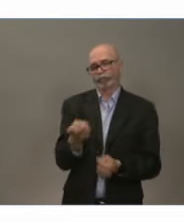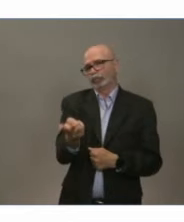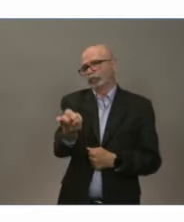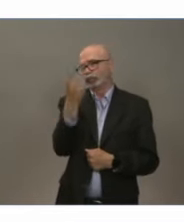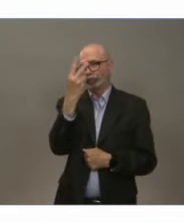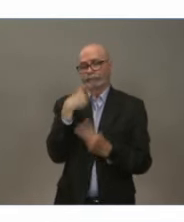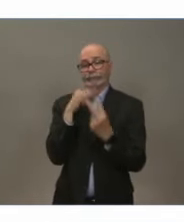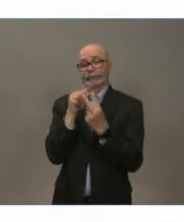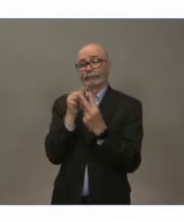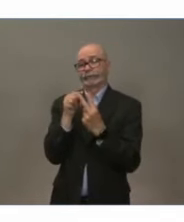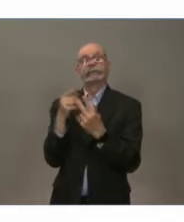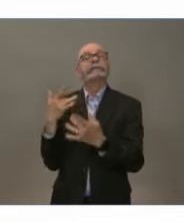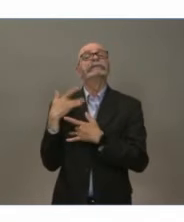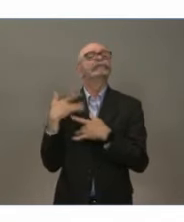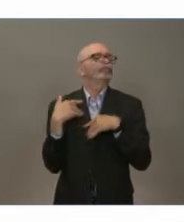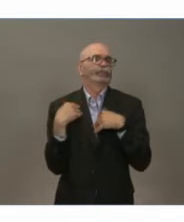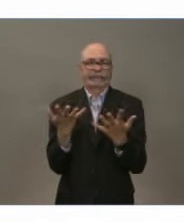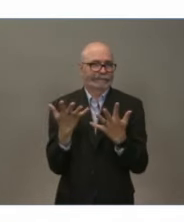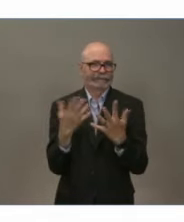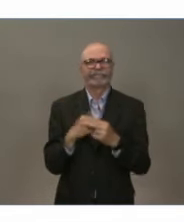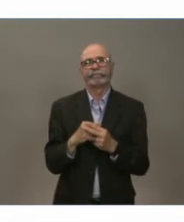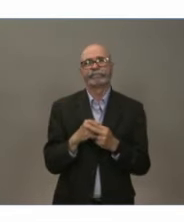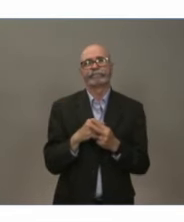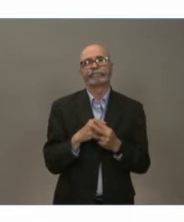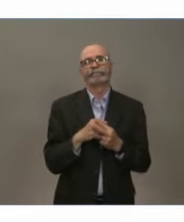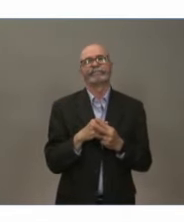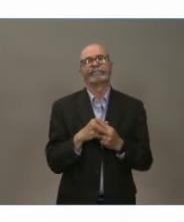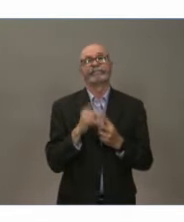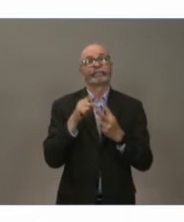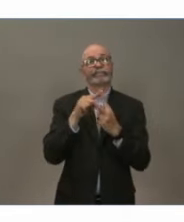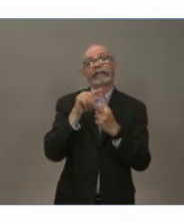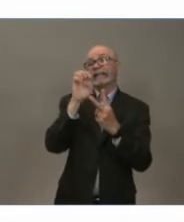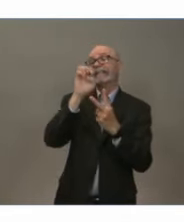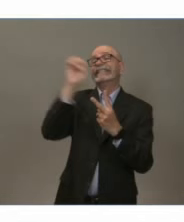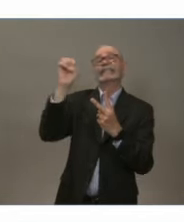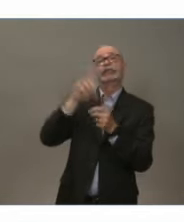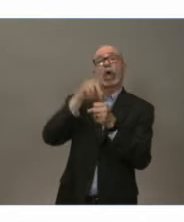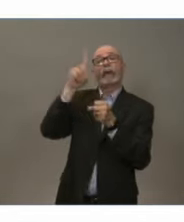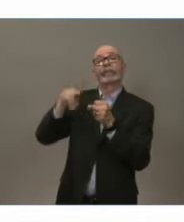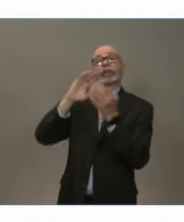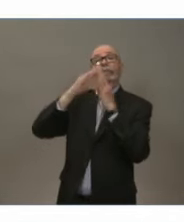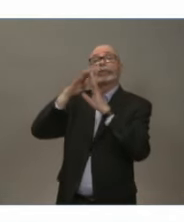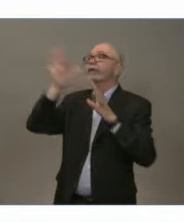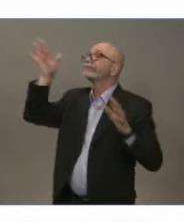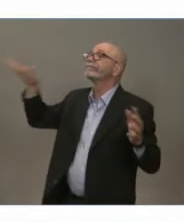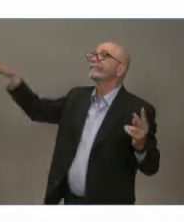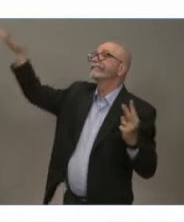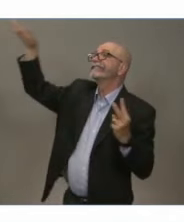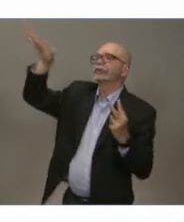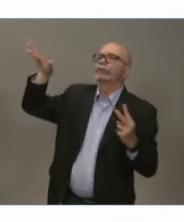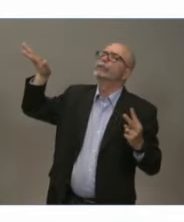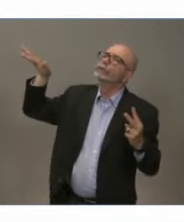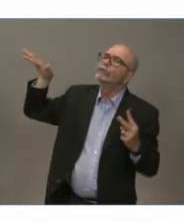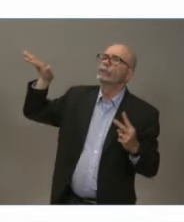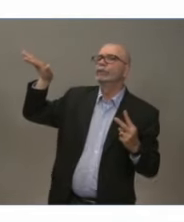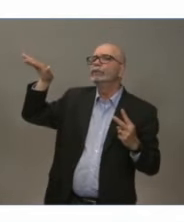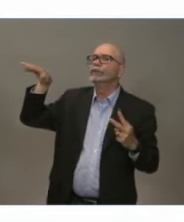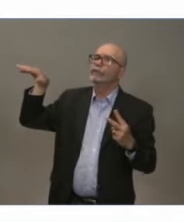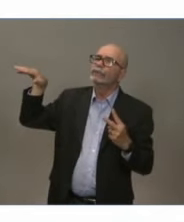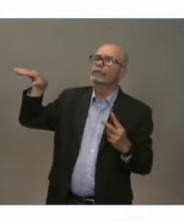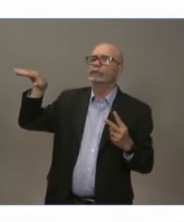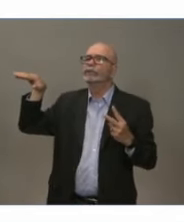have a group of communities in the eastern Dartmouth that we need to and we are providing